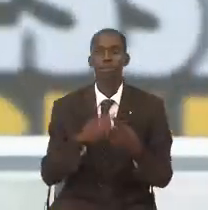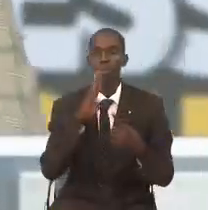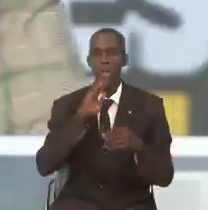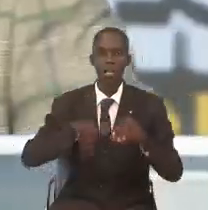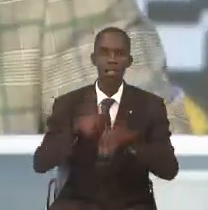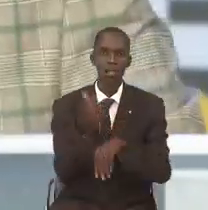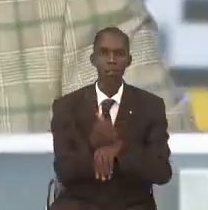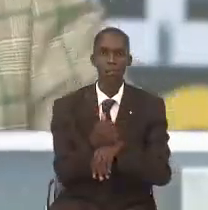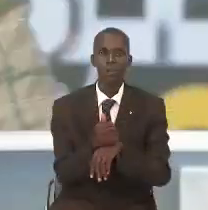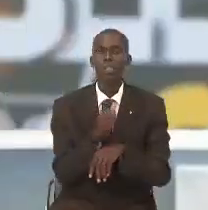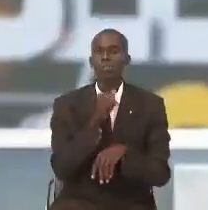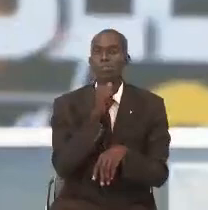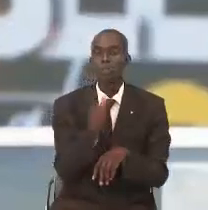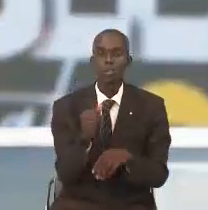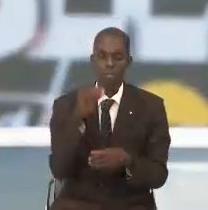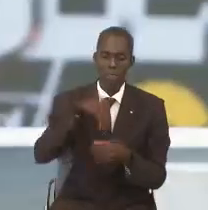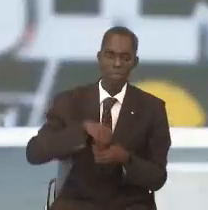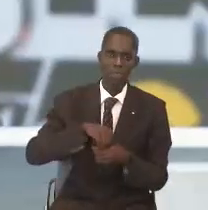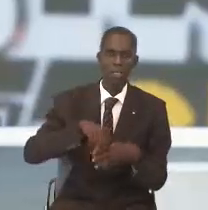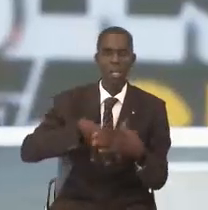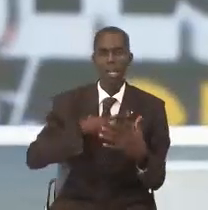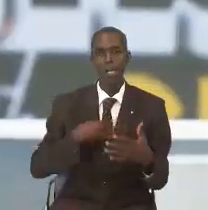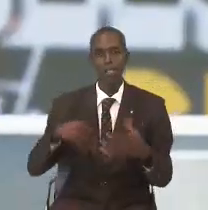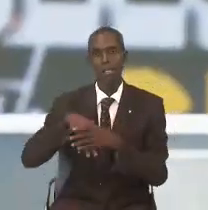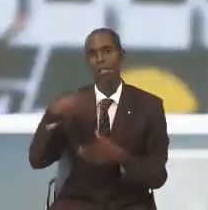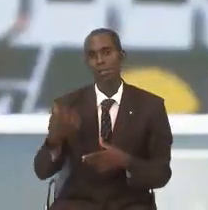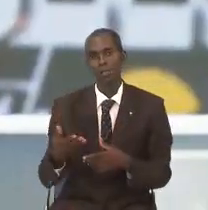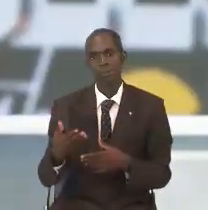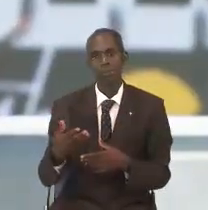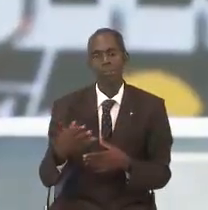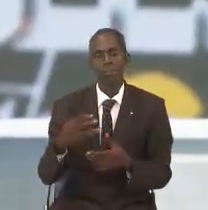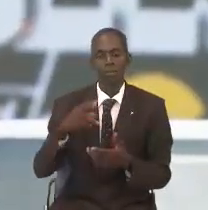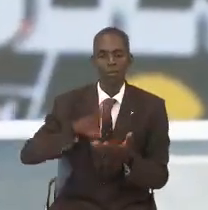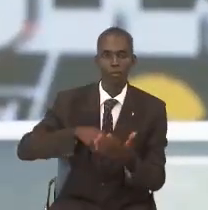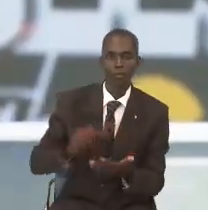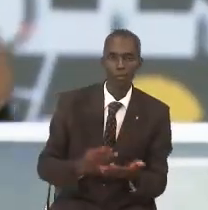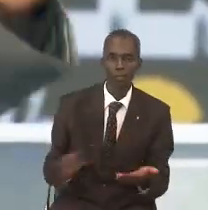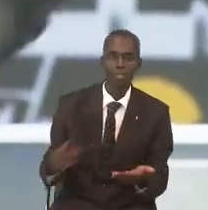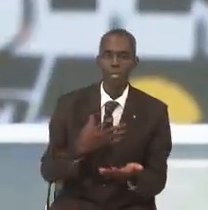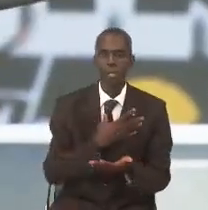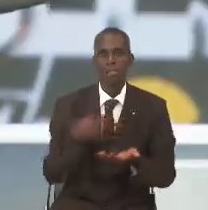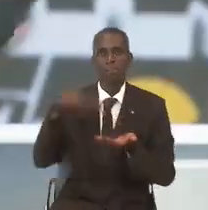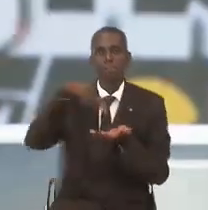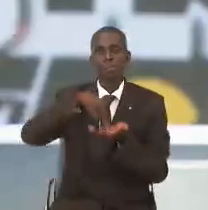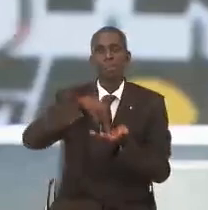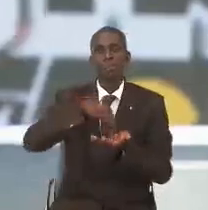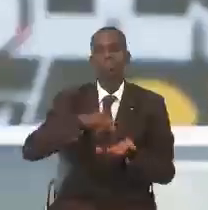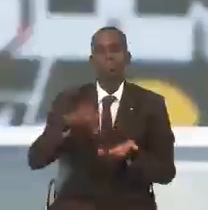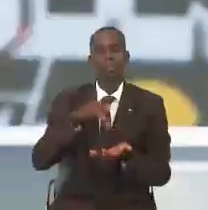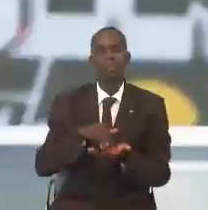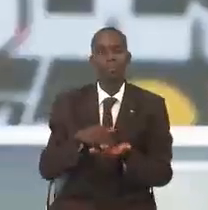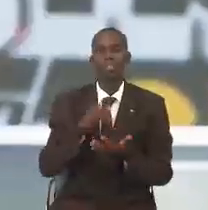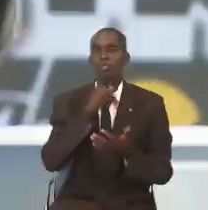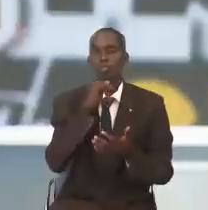not in and out, not falling and rising, not hot and then